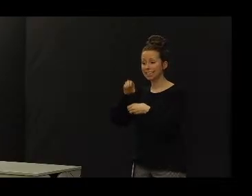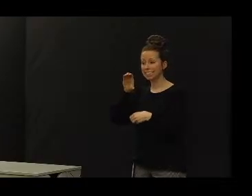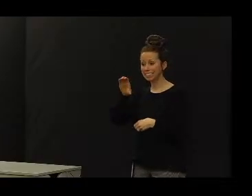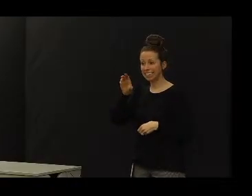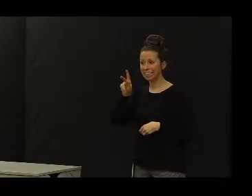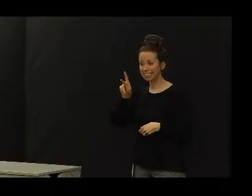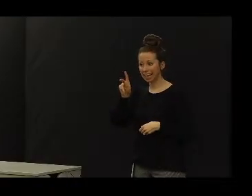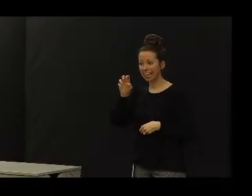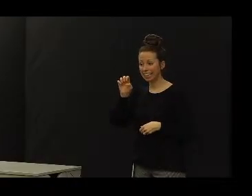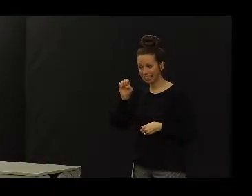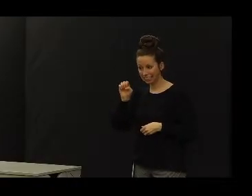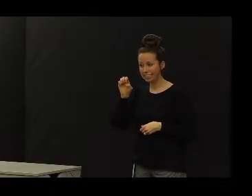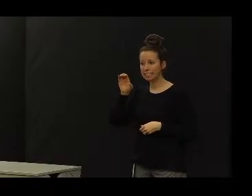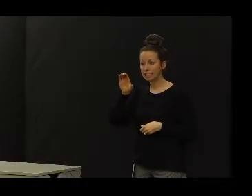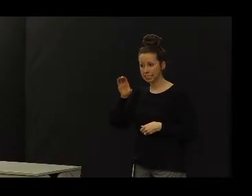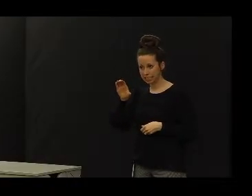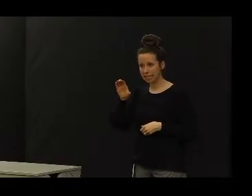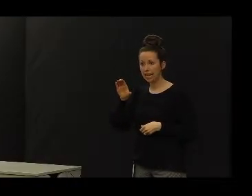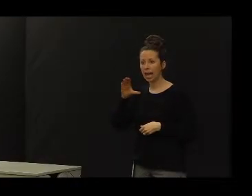CKEC and